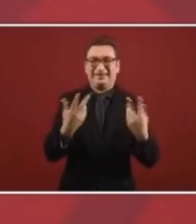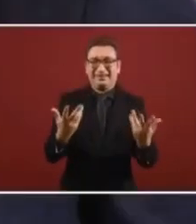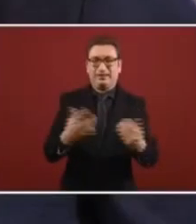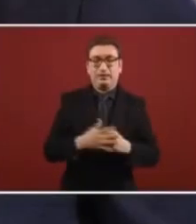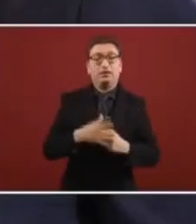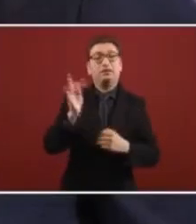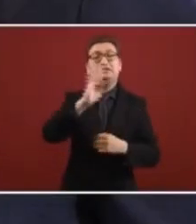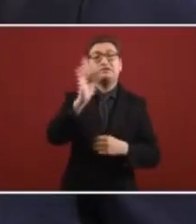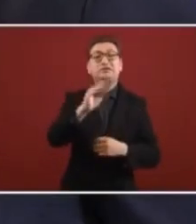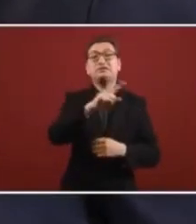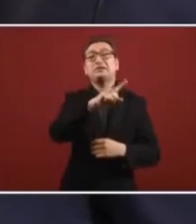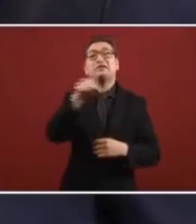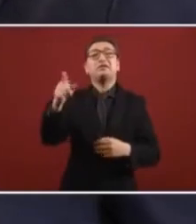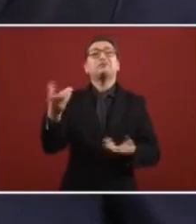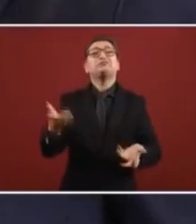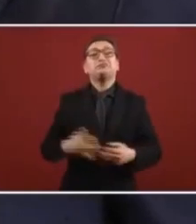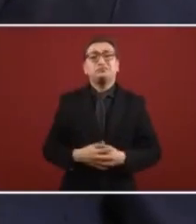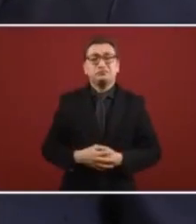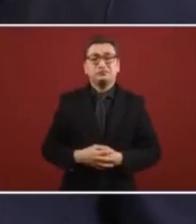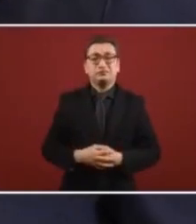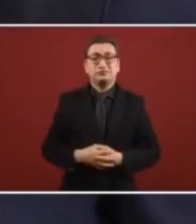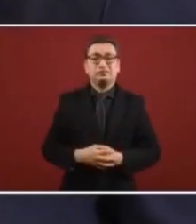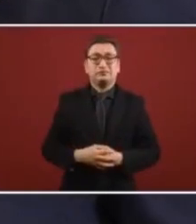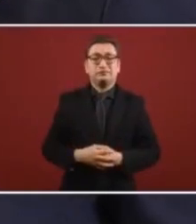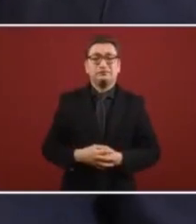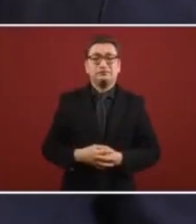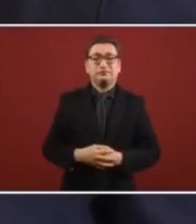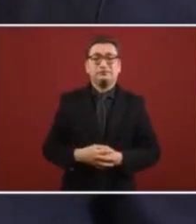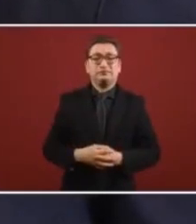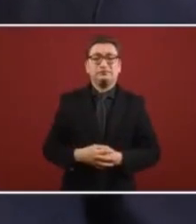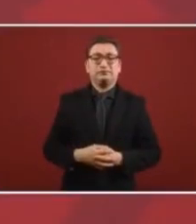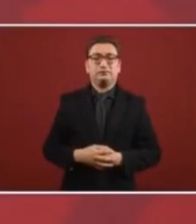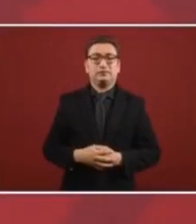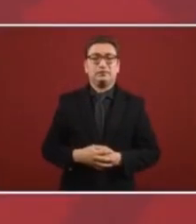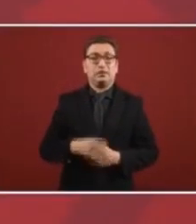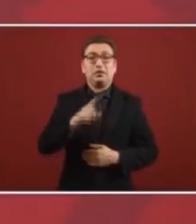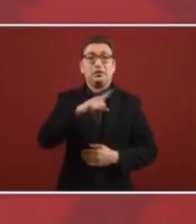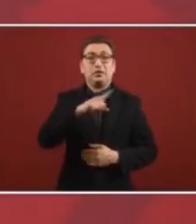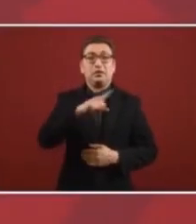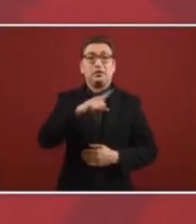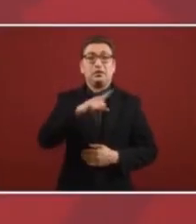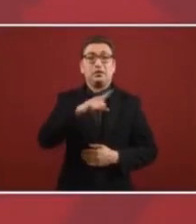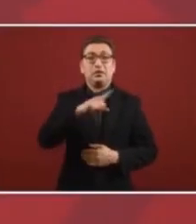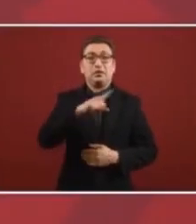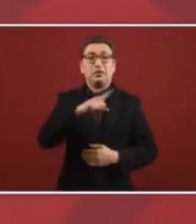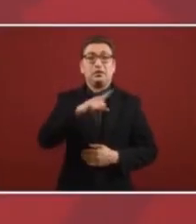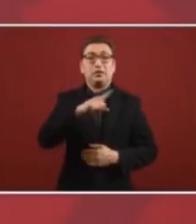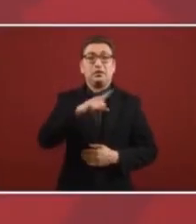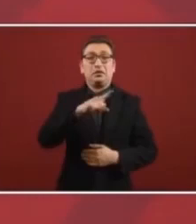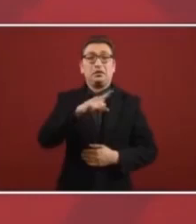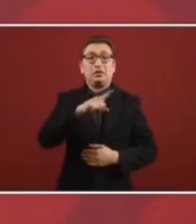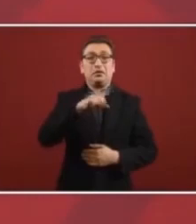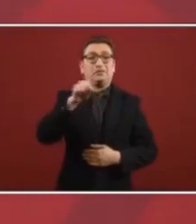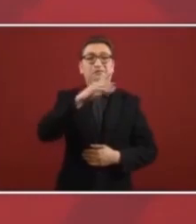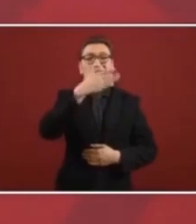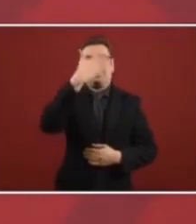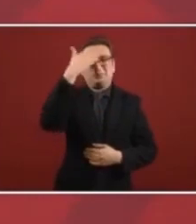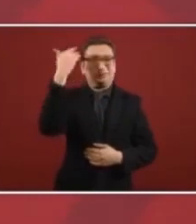a lo mejor no se enteraron. perhaps they didn't find